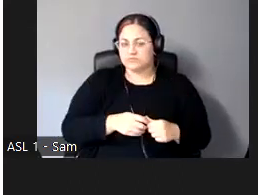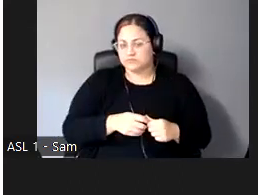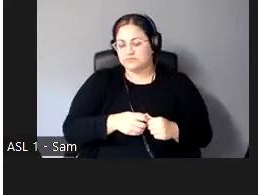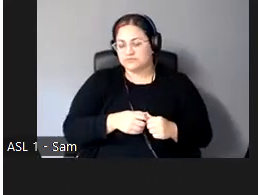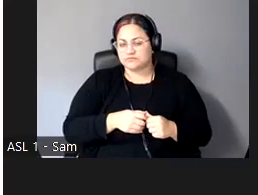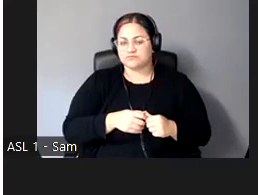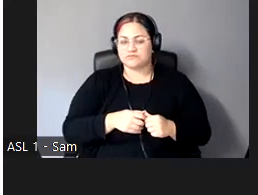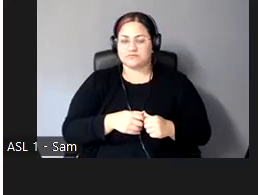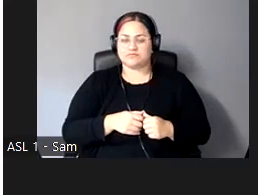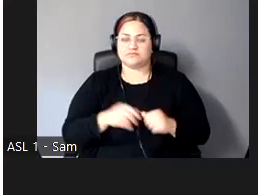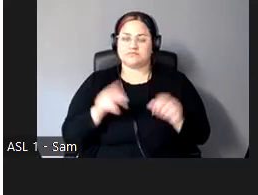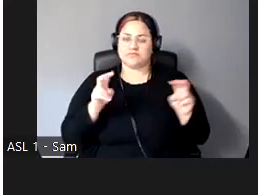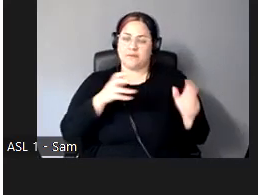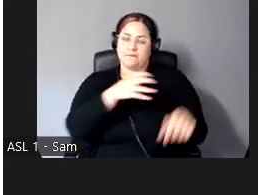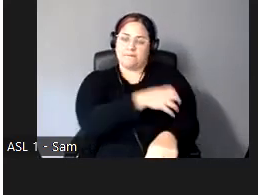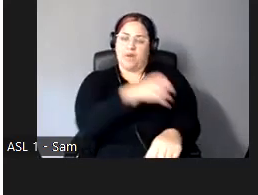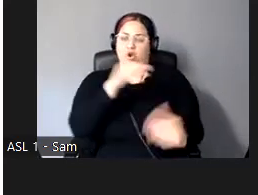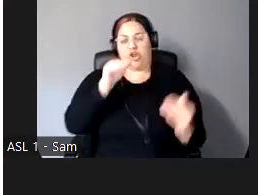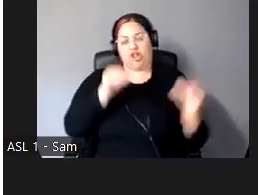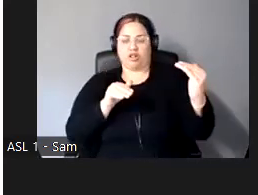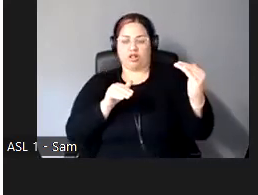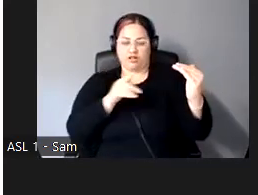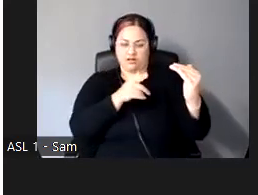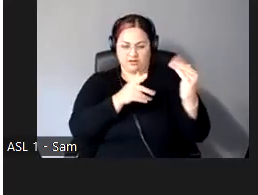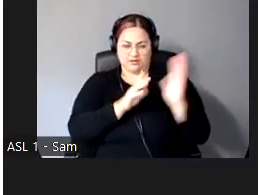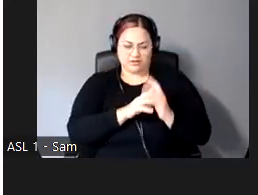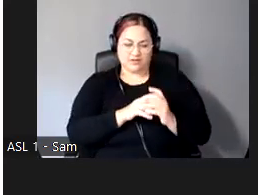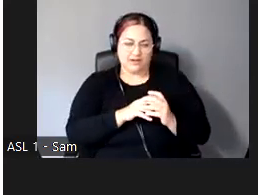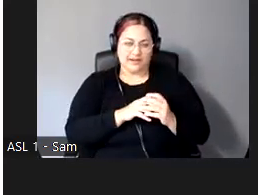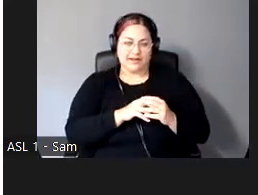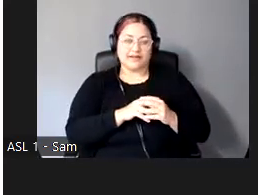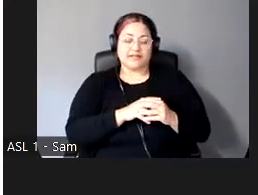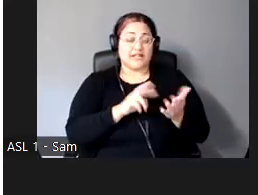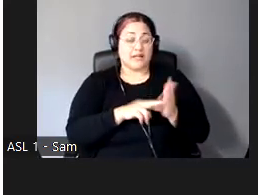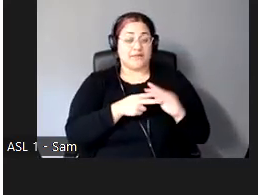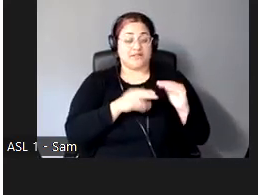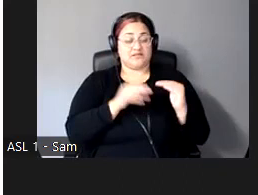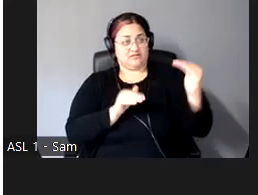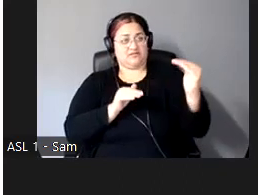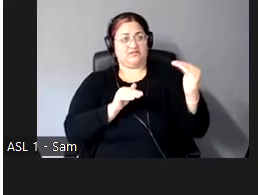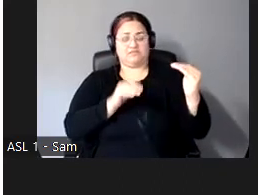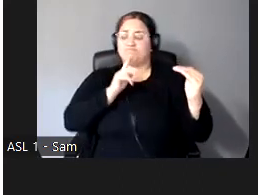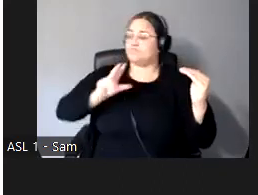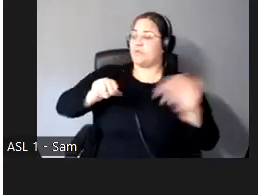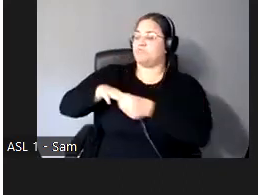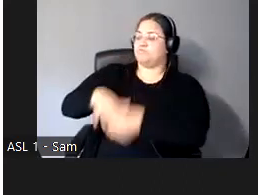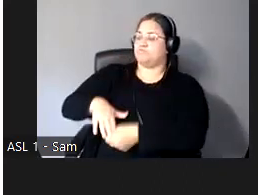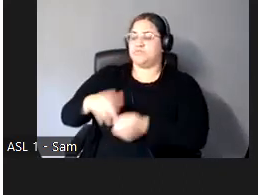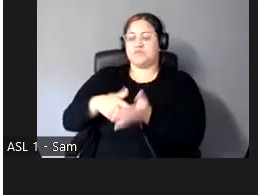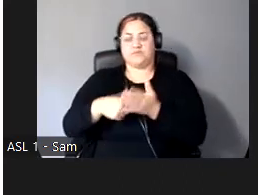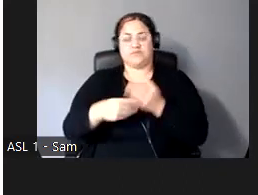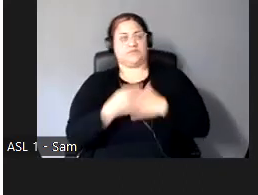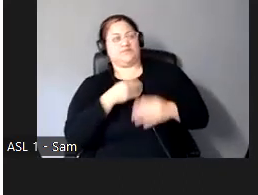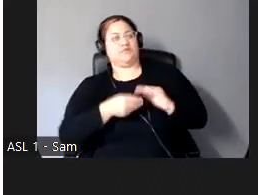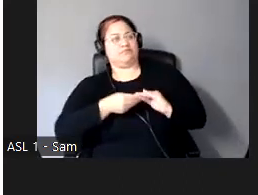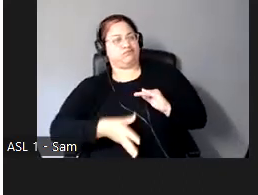person, and they don't have the ability, don't feel that they can speak up to stop that situation.